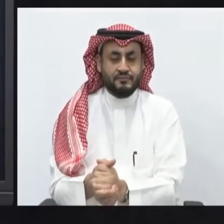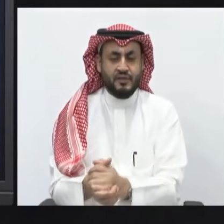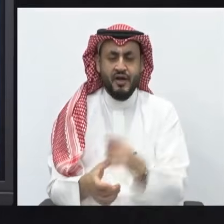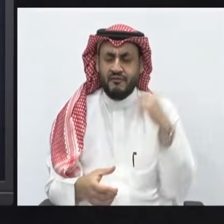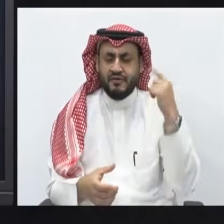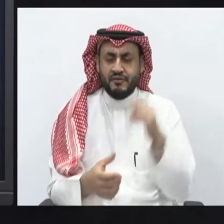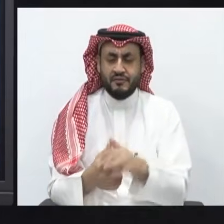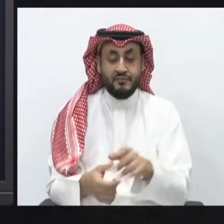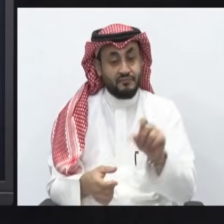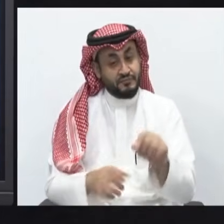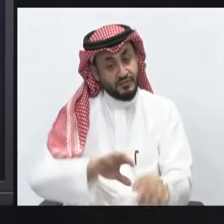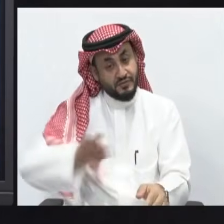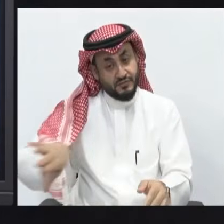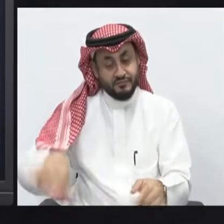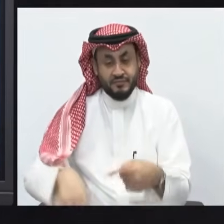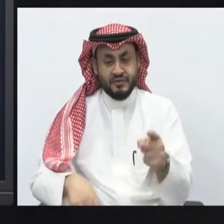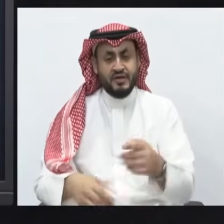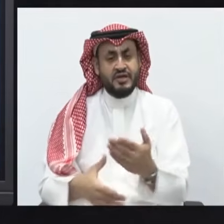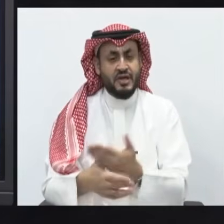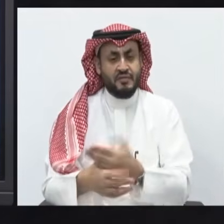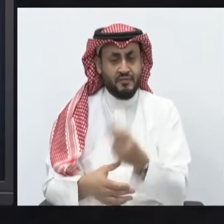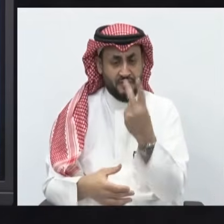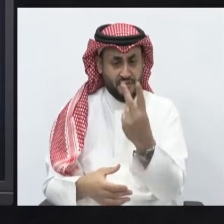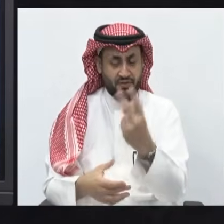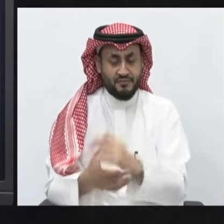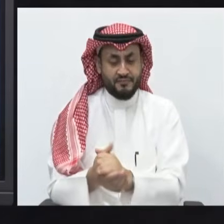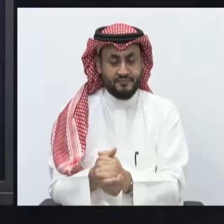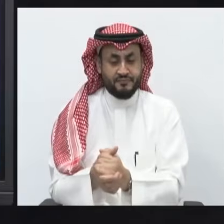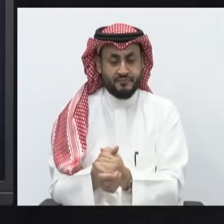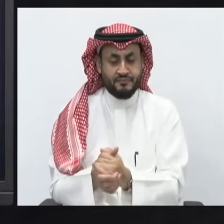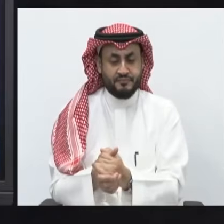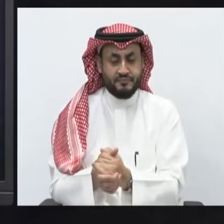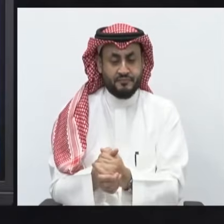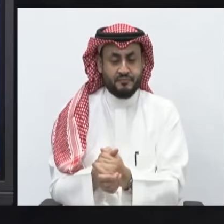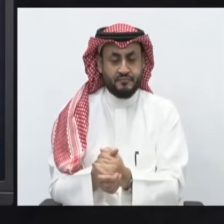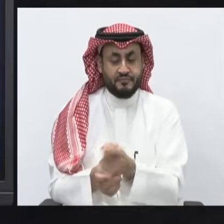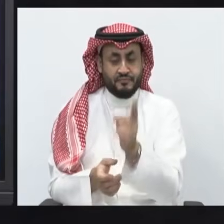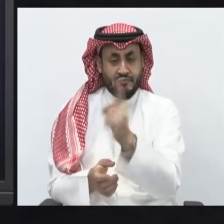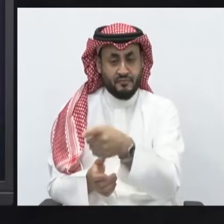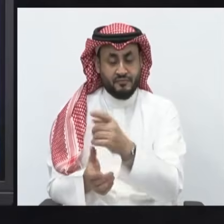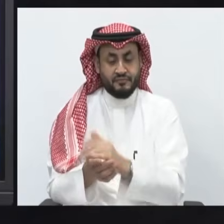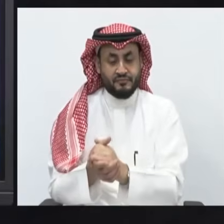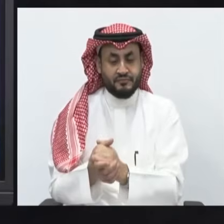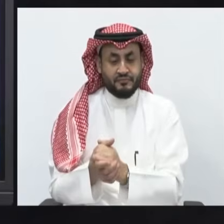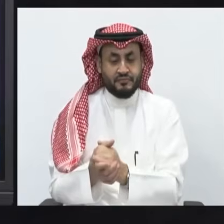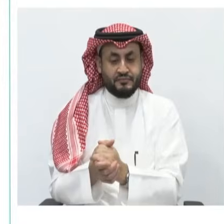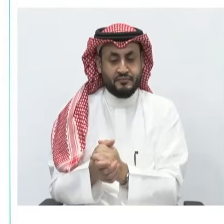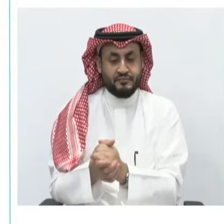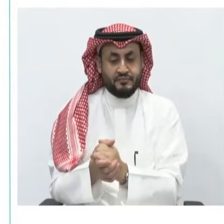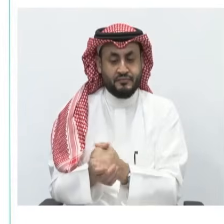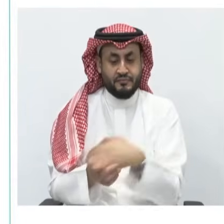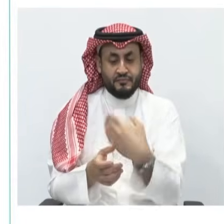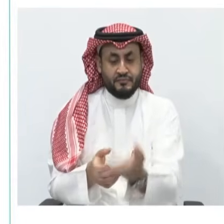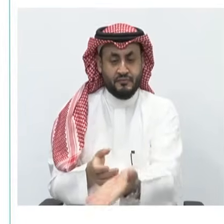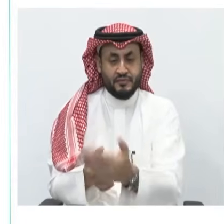think? Yes, knees. We have 2, so I will put it here. Excellent. Yes.